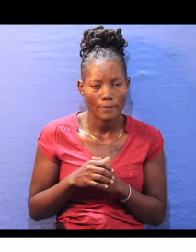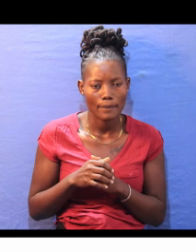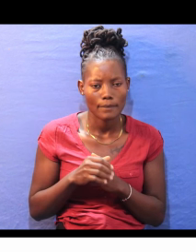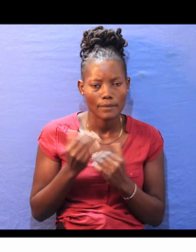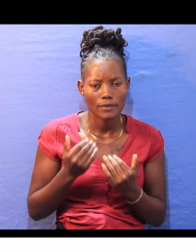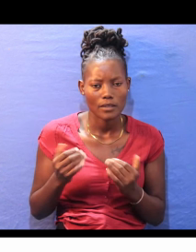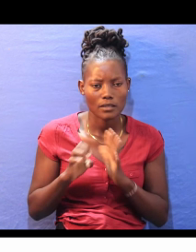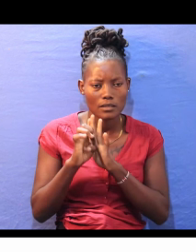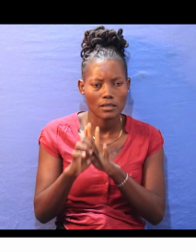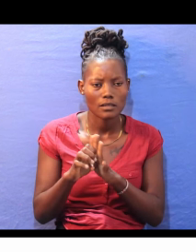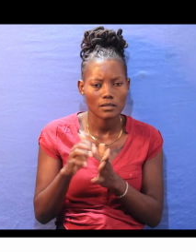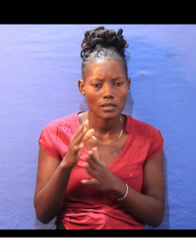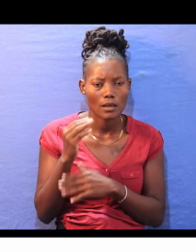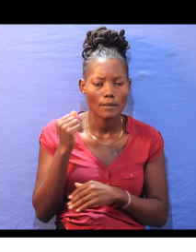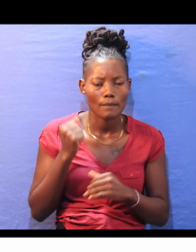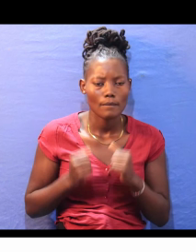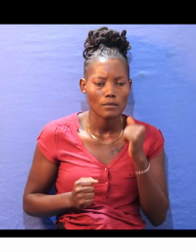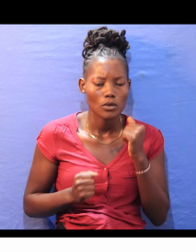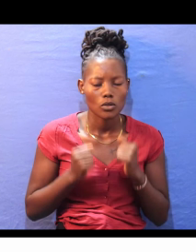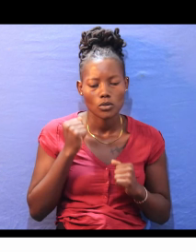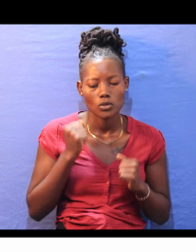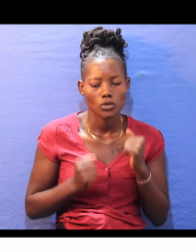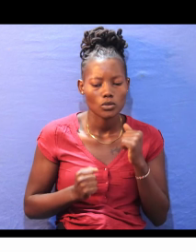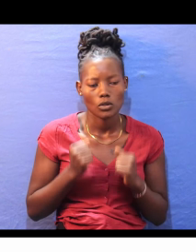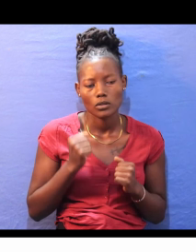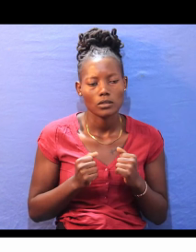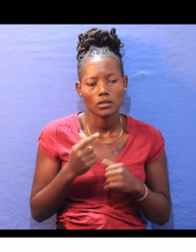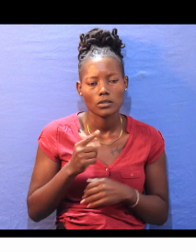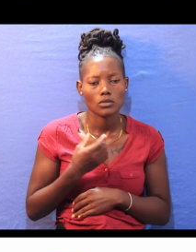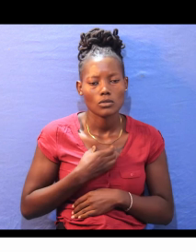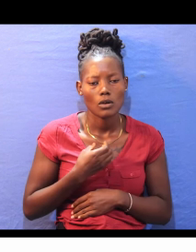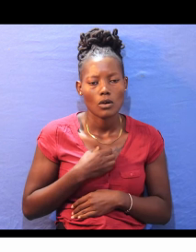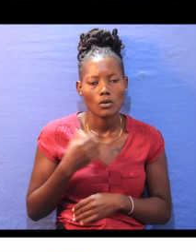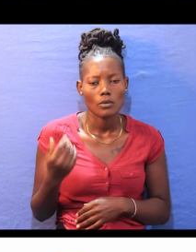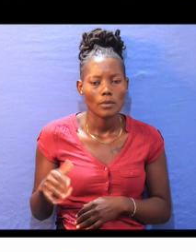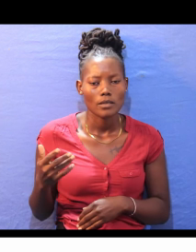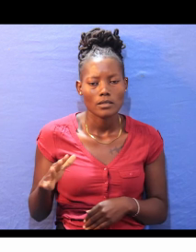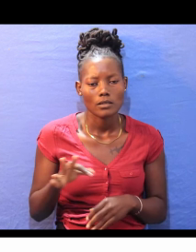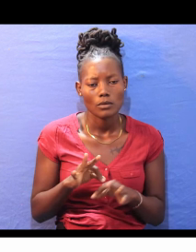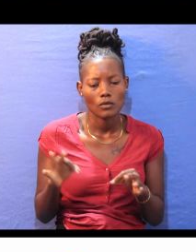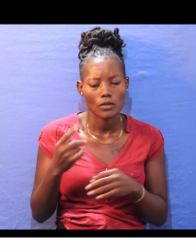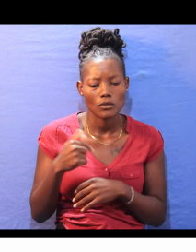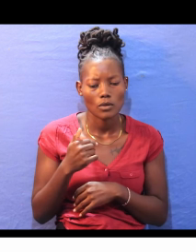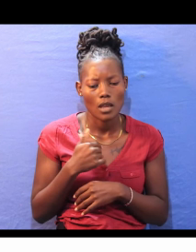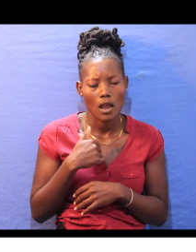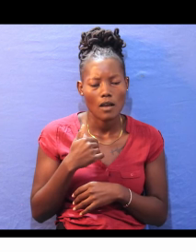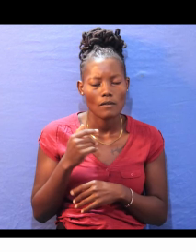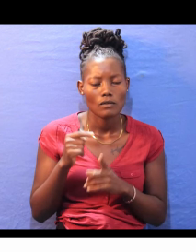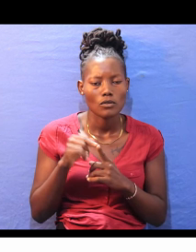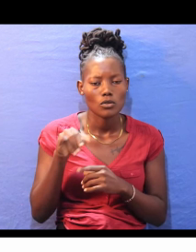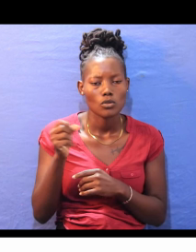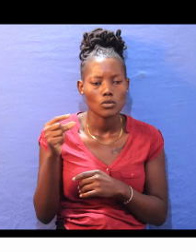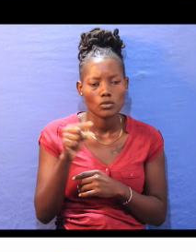Things like jumping, because on the basketball court, volleyball court, we have to jump. So we will do special